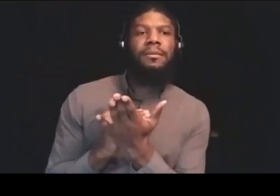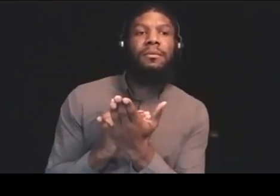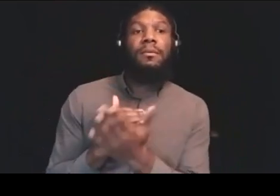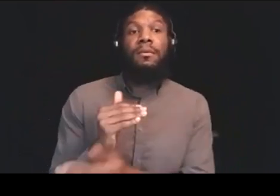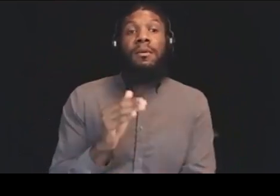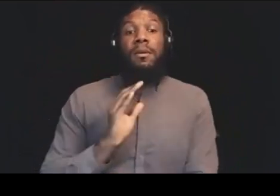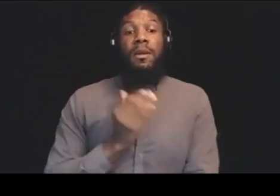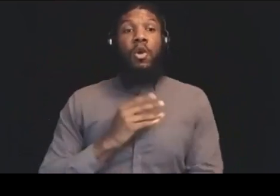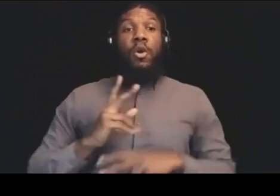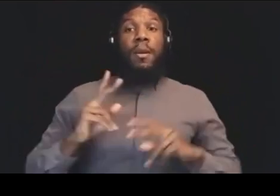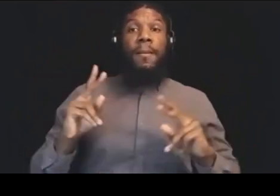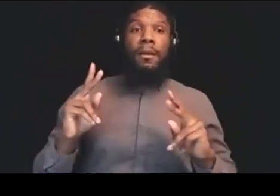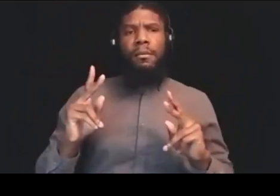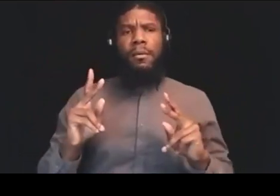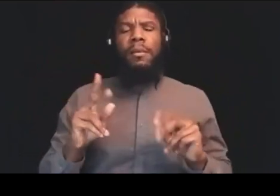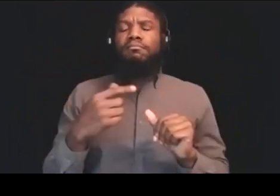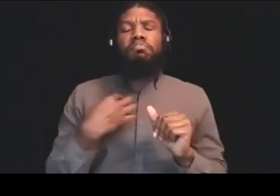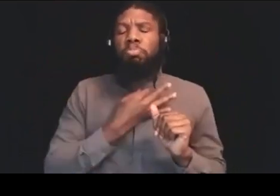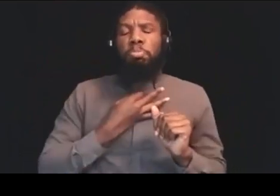are people thinking of this as like a